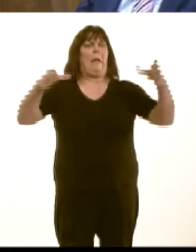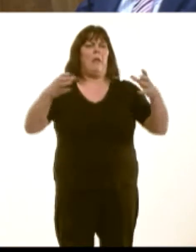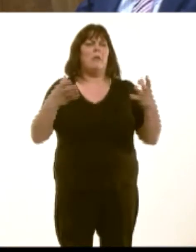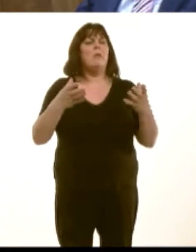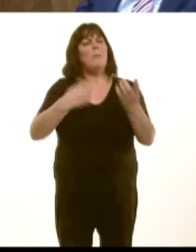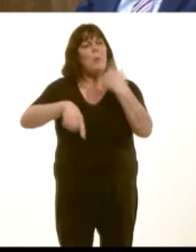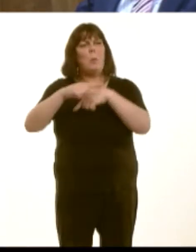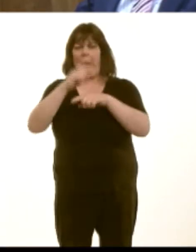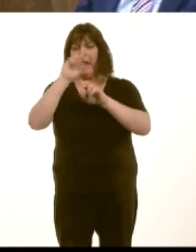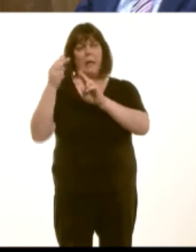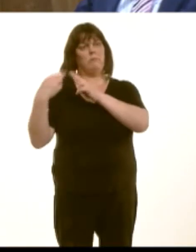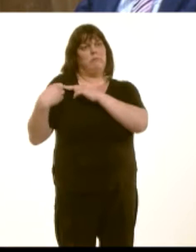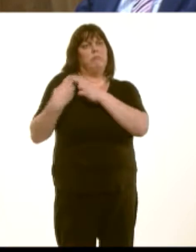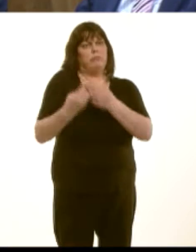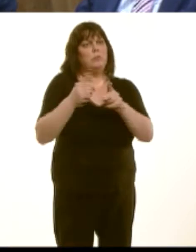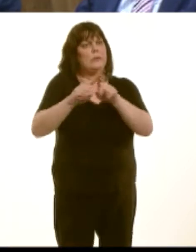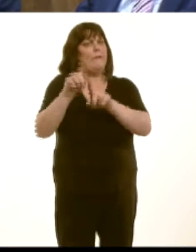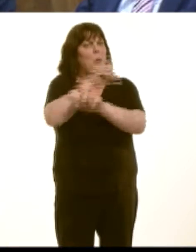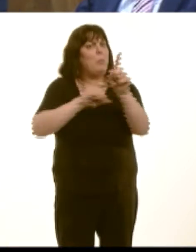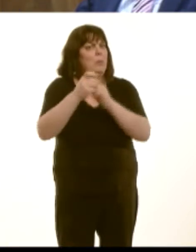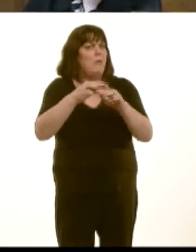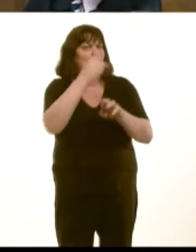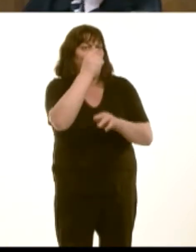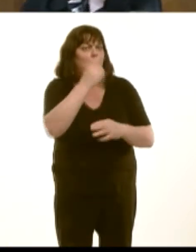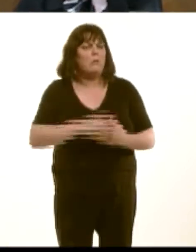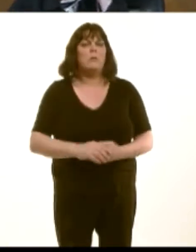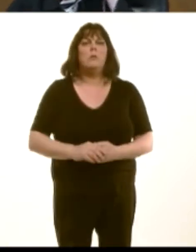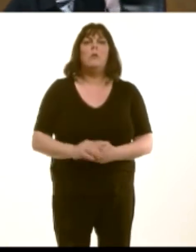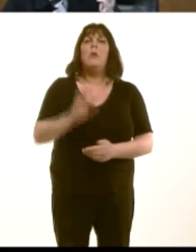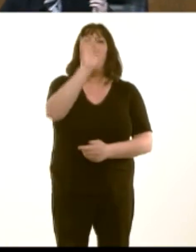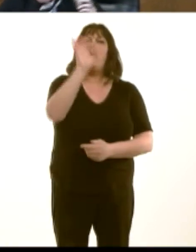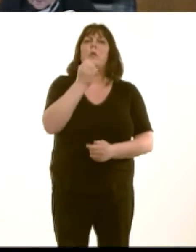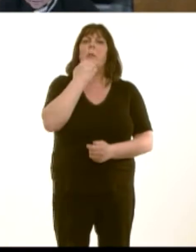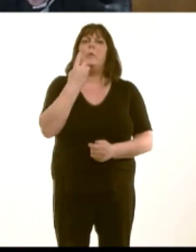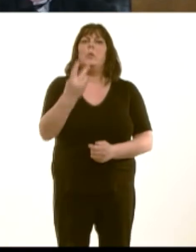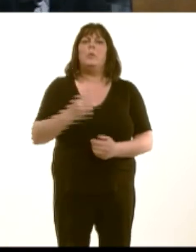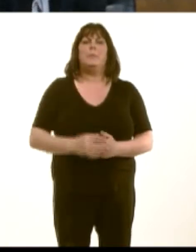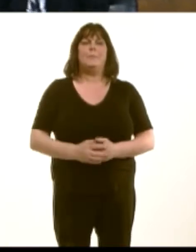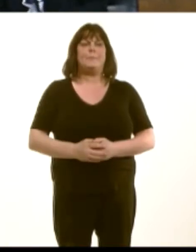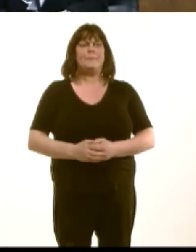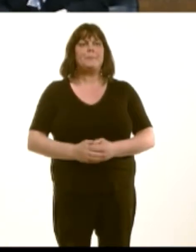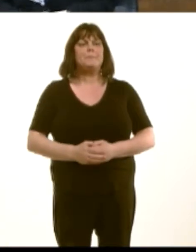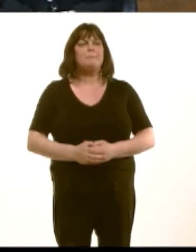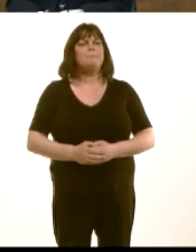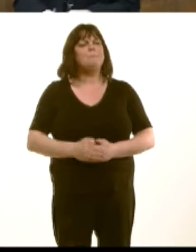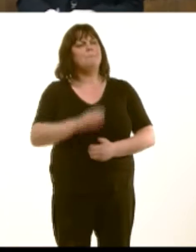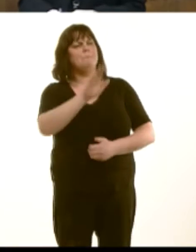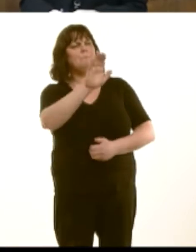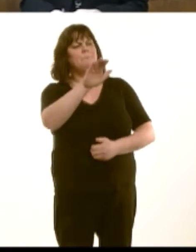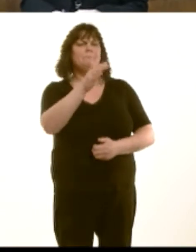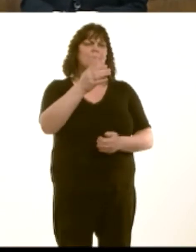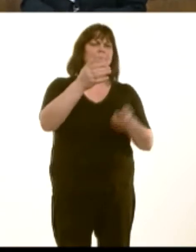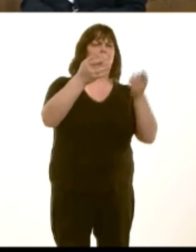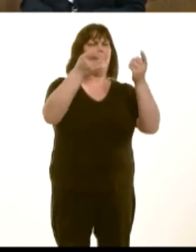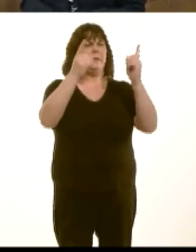can devolve down to communities where that's possible. Question two, Sandy Mewis. Thank you, Presiding Officer. First Minister, will you make a statement on the